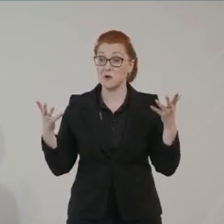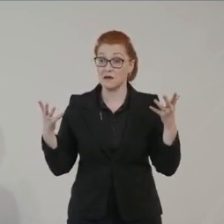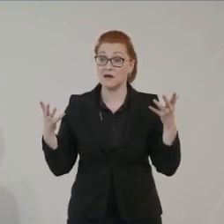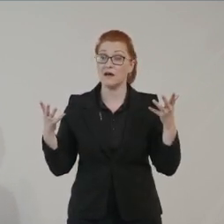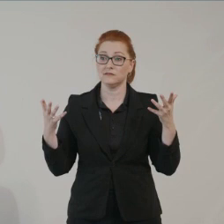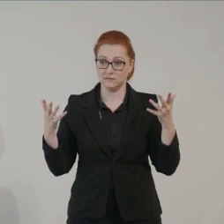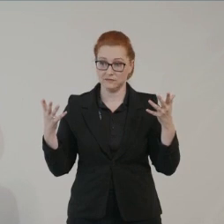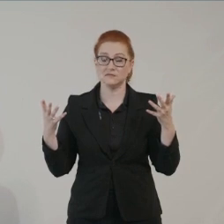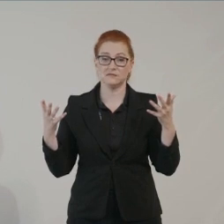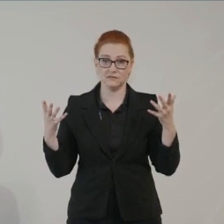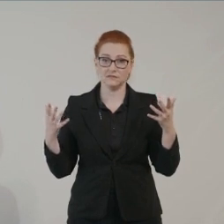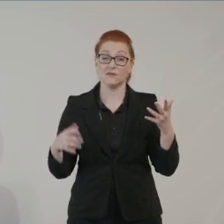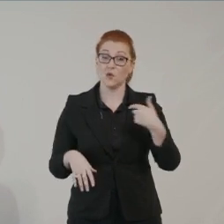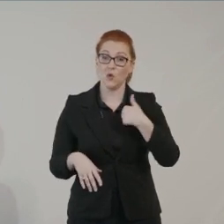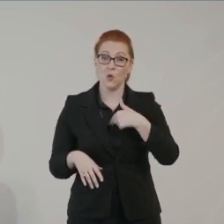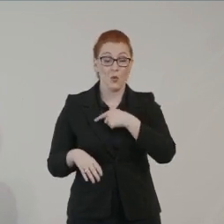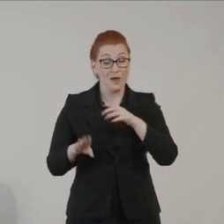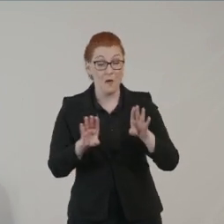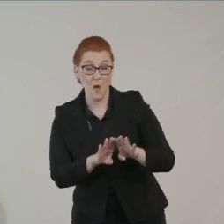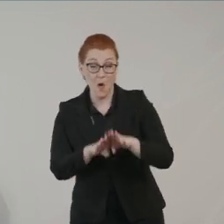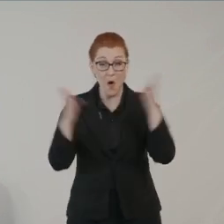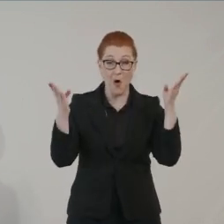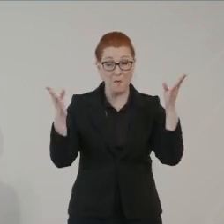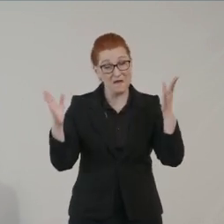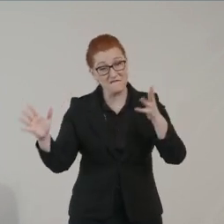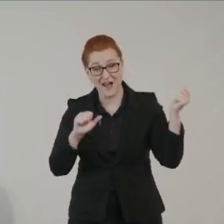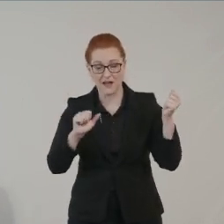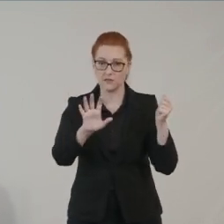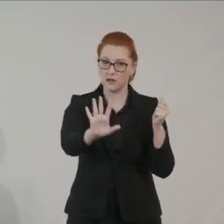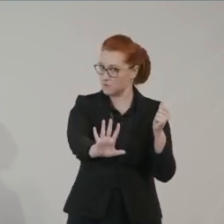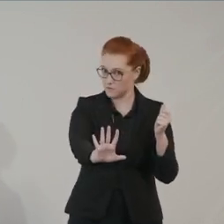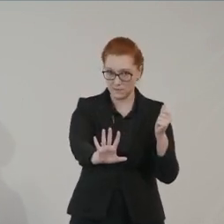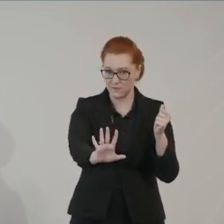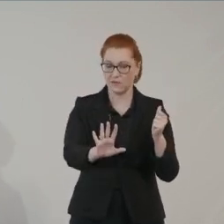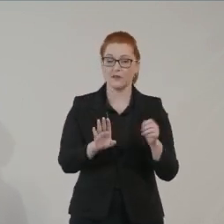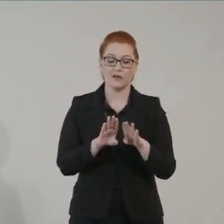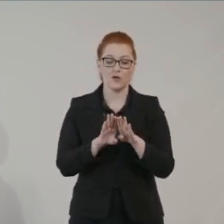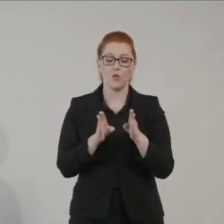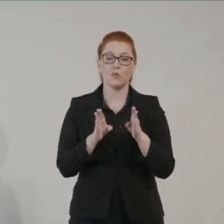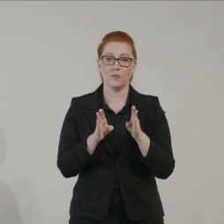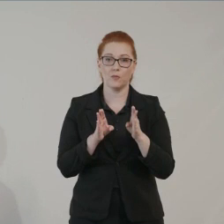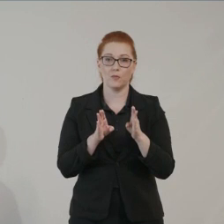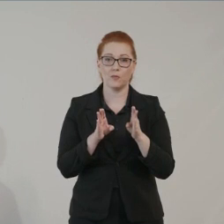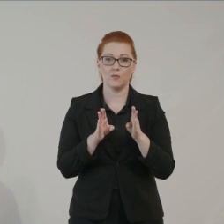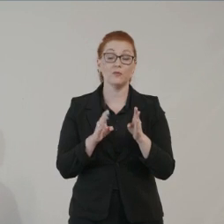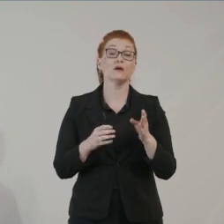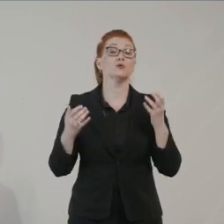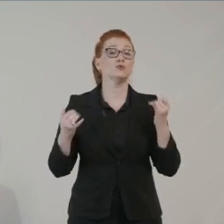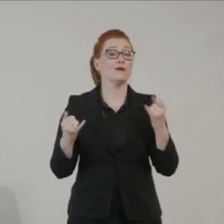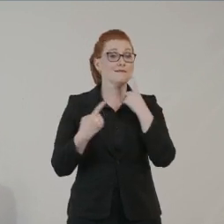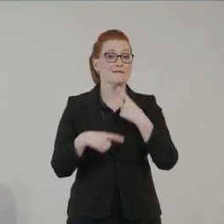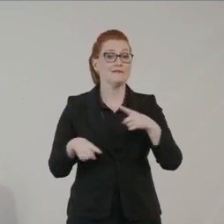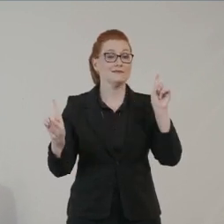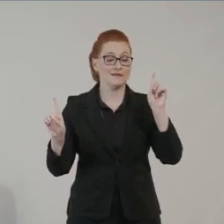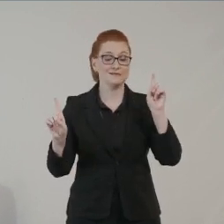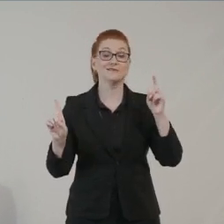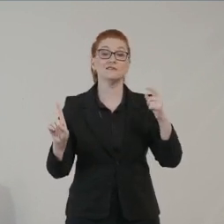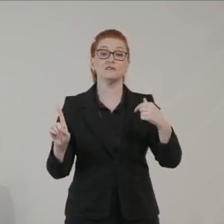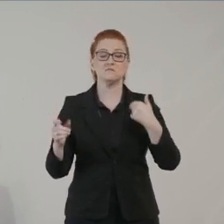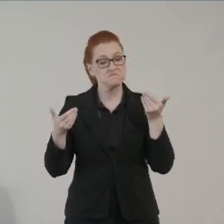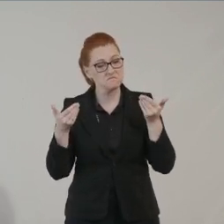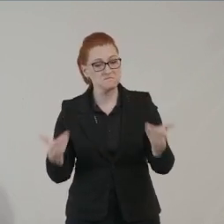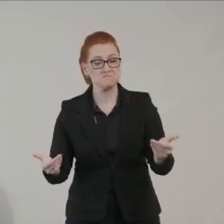on the dimmer switch for our economy. Elective surgery was something that was stopped in Arizona